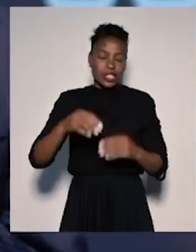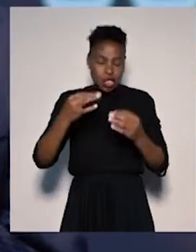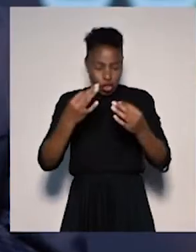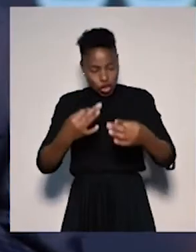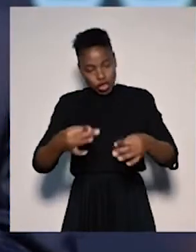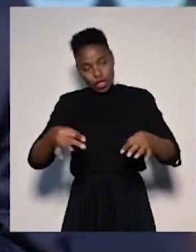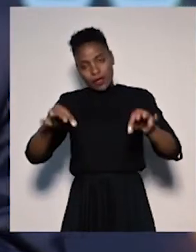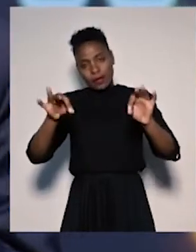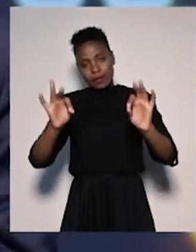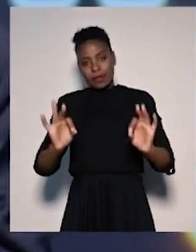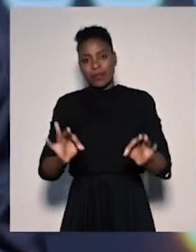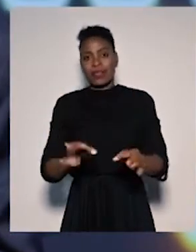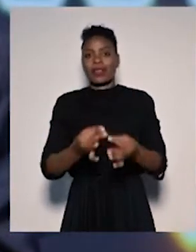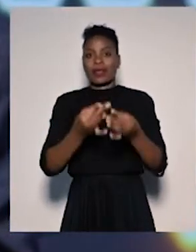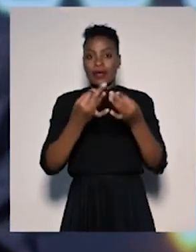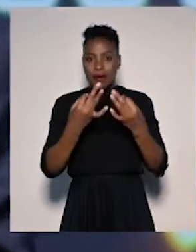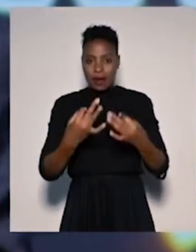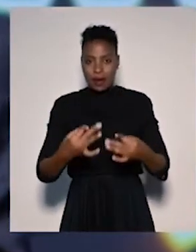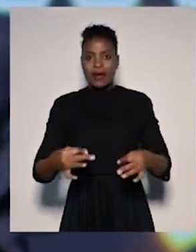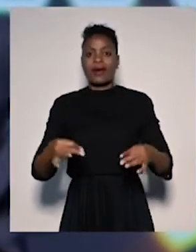song.